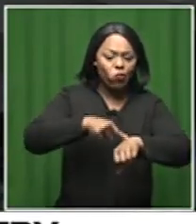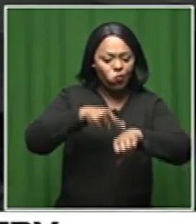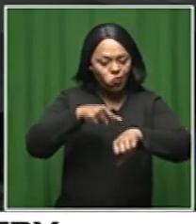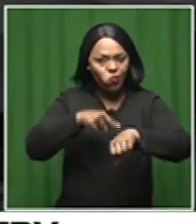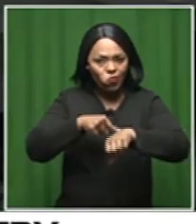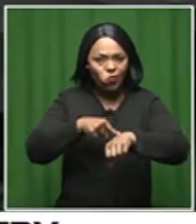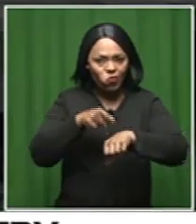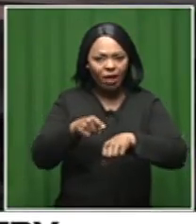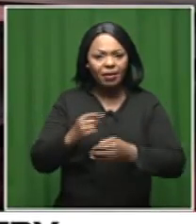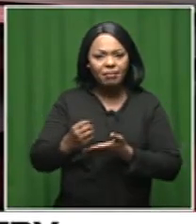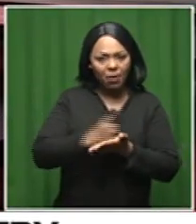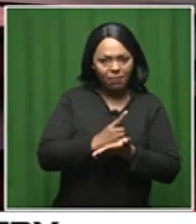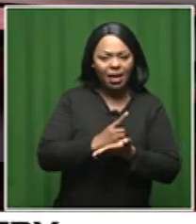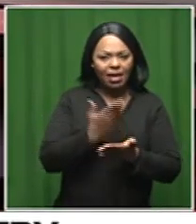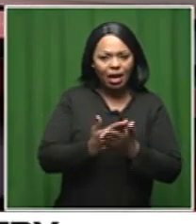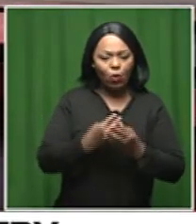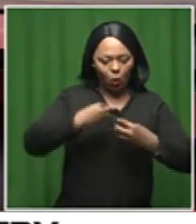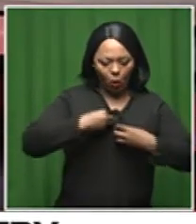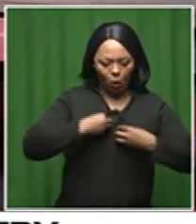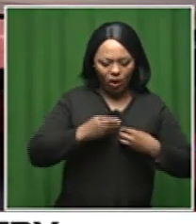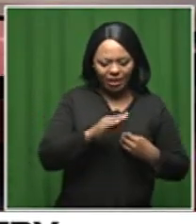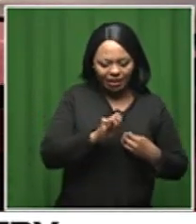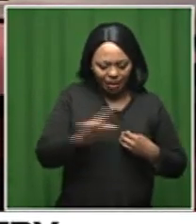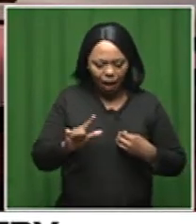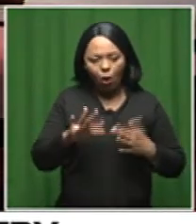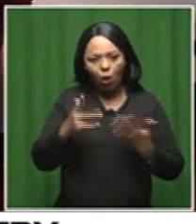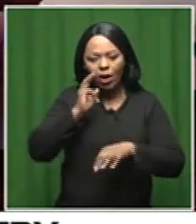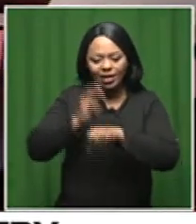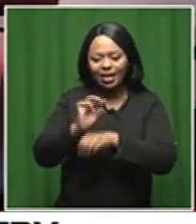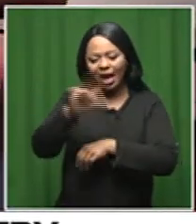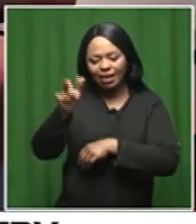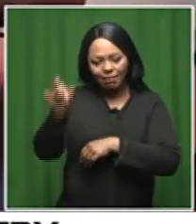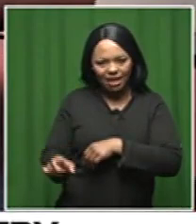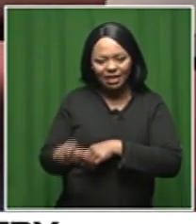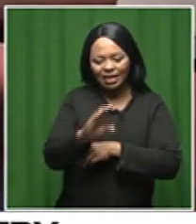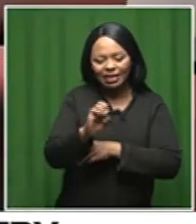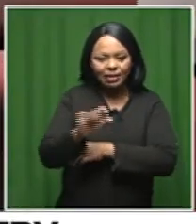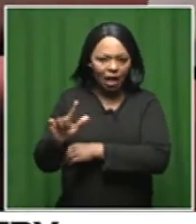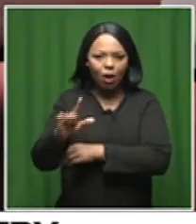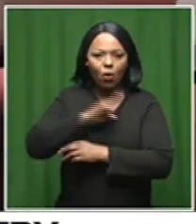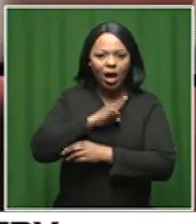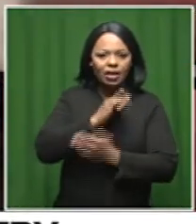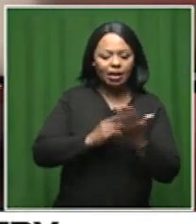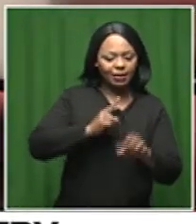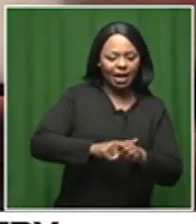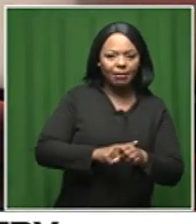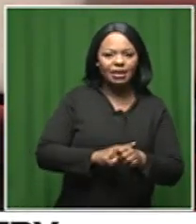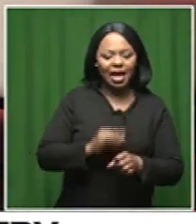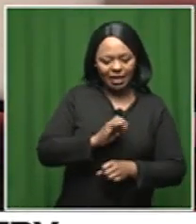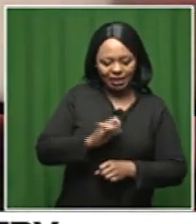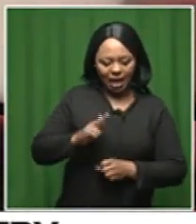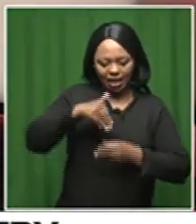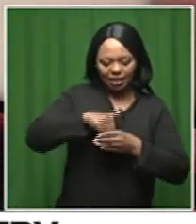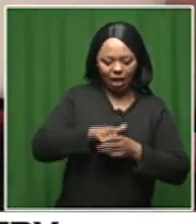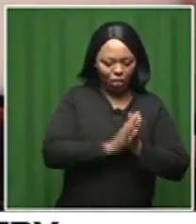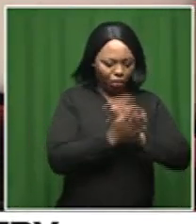you can get your own cells or where you need someone else's cells because your cells can't be used. And those are the two general